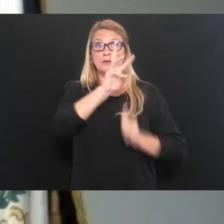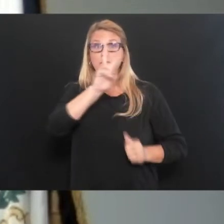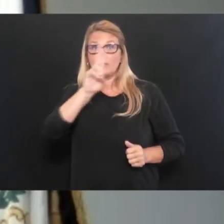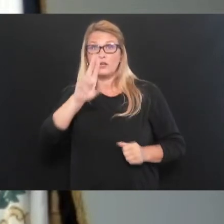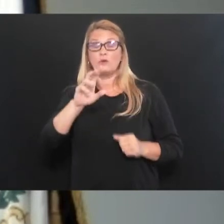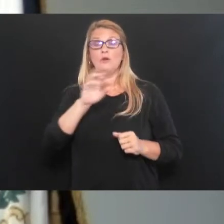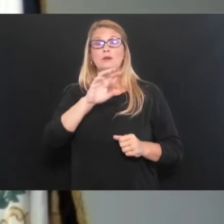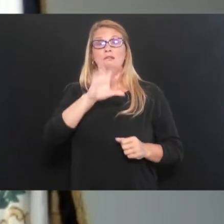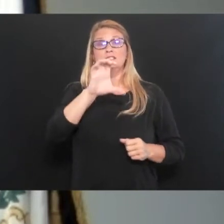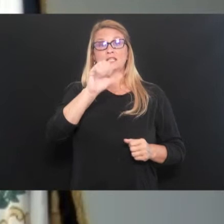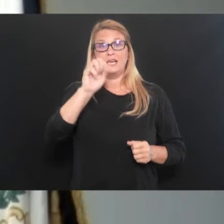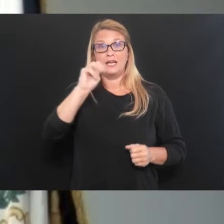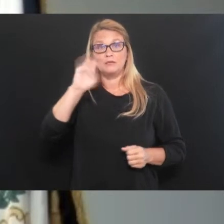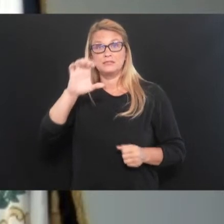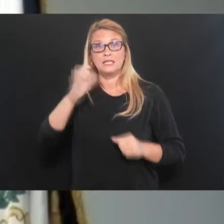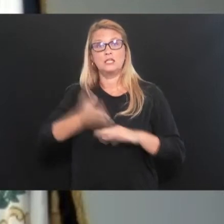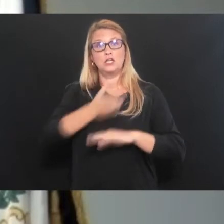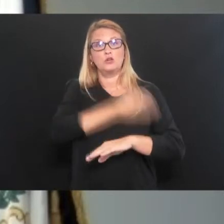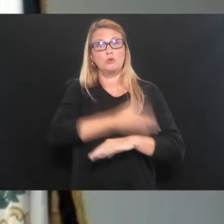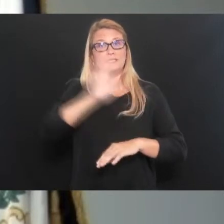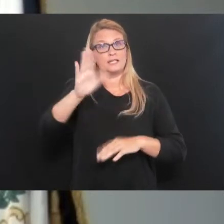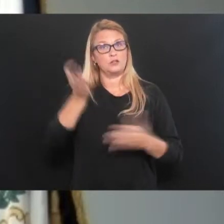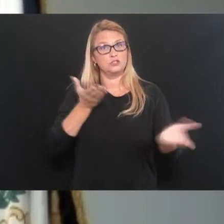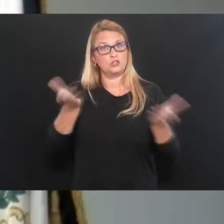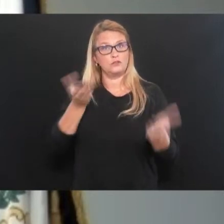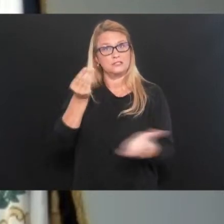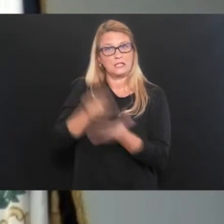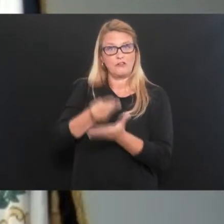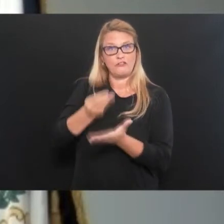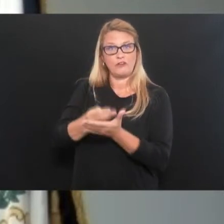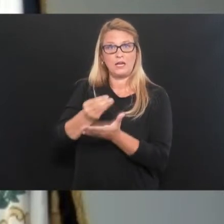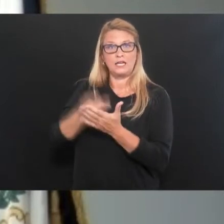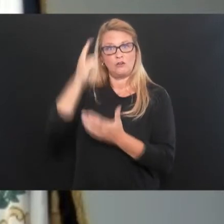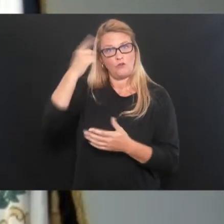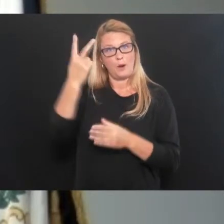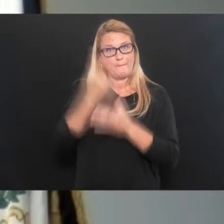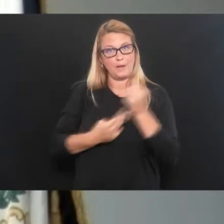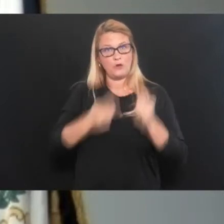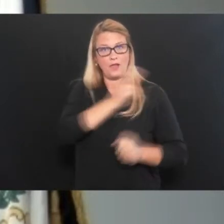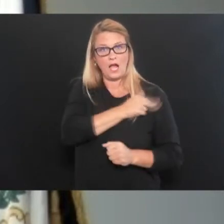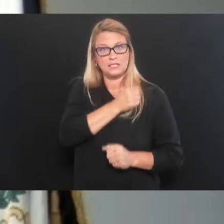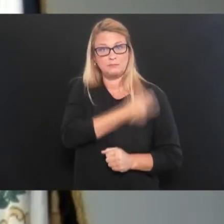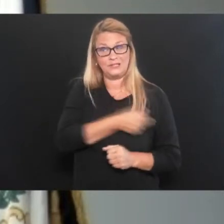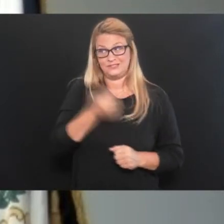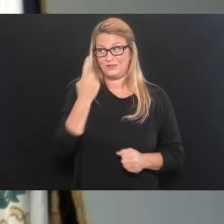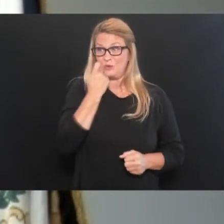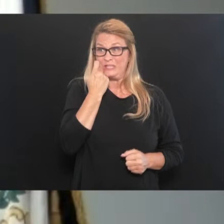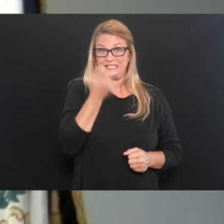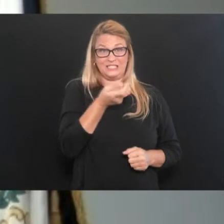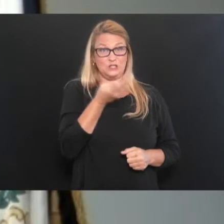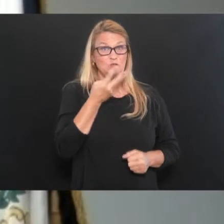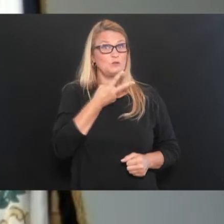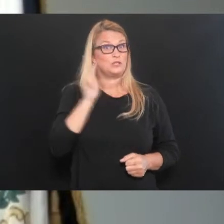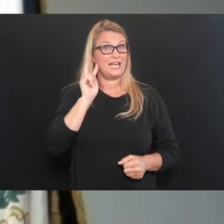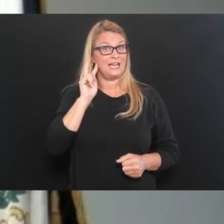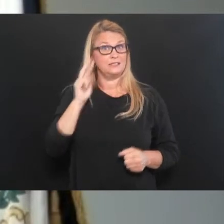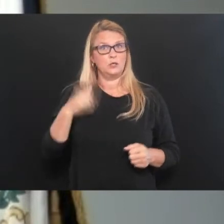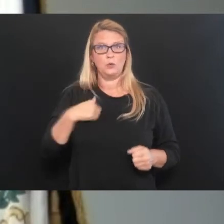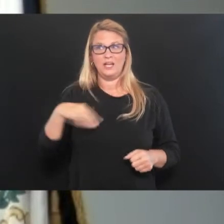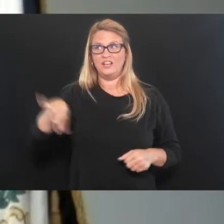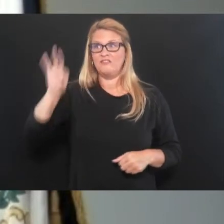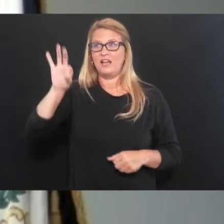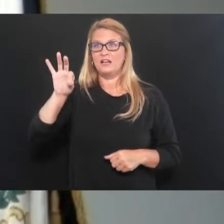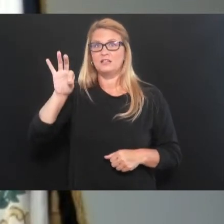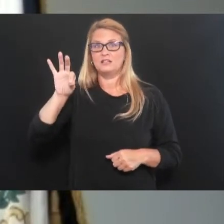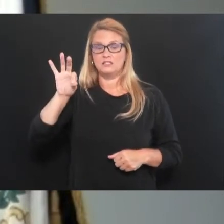services by providing some funding to both institutions. Over the past few days, we've moved quickly to fund an additional